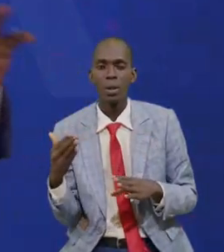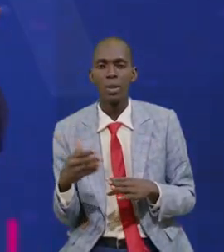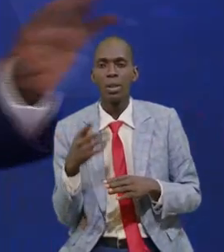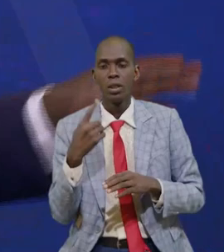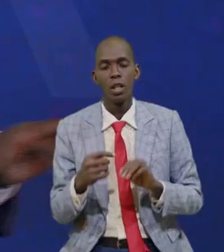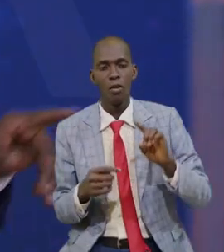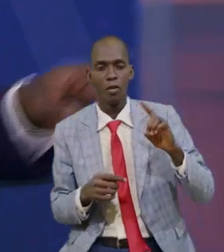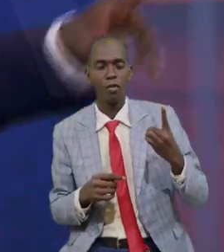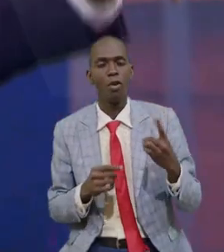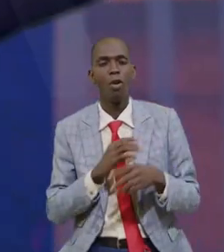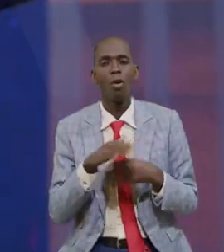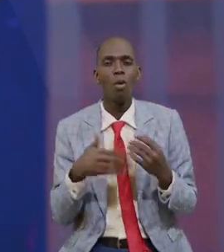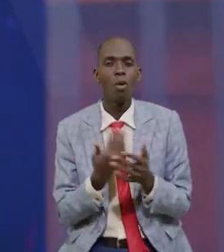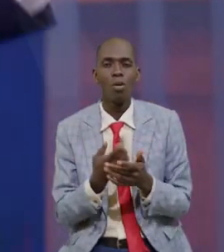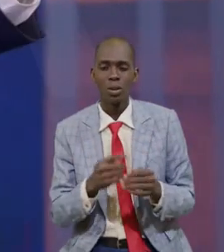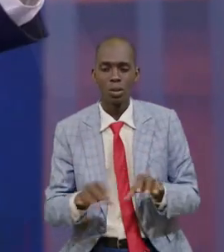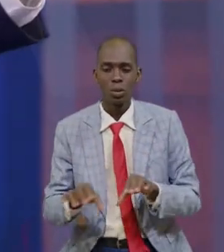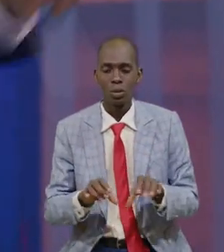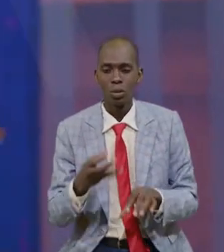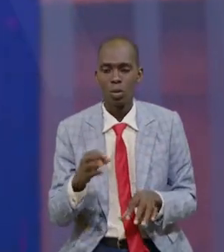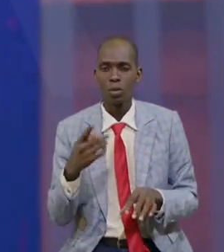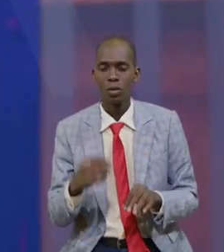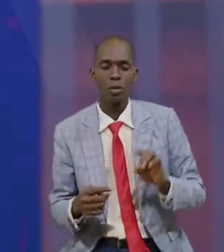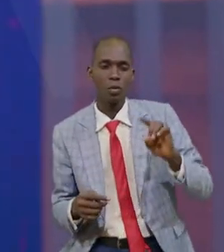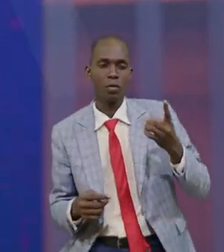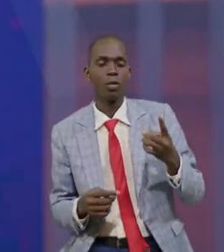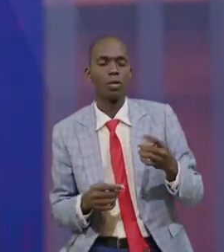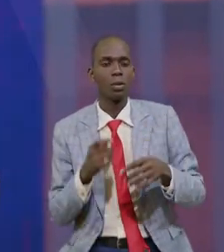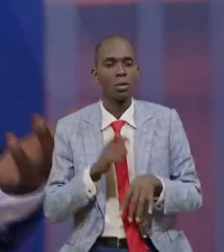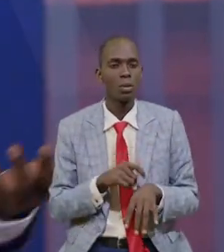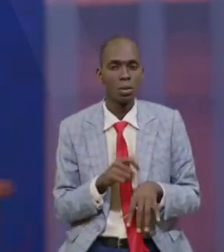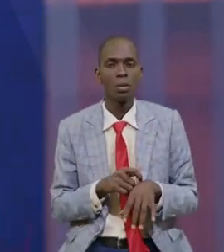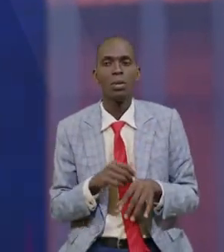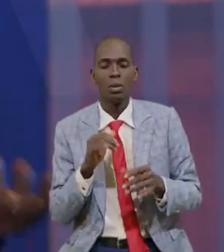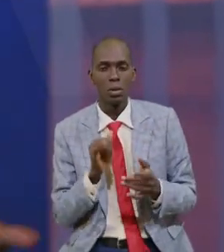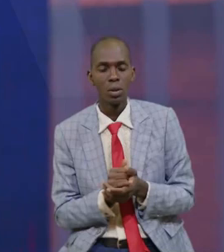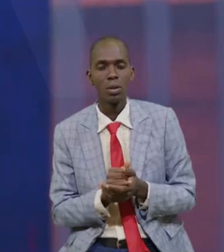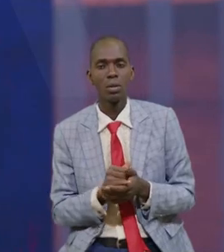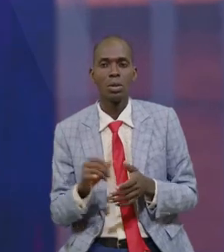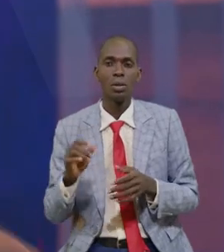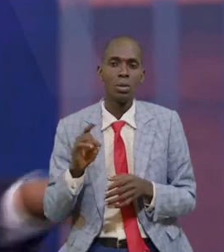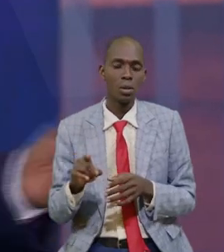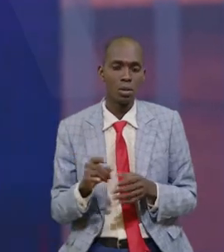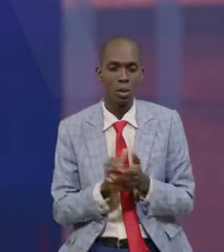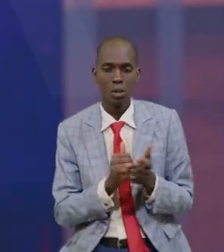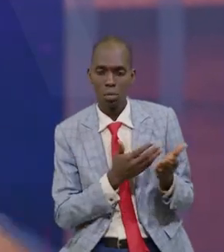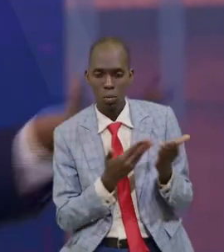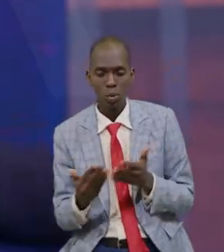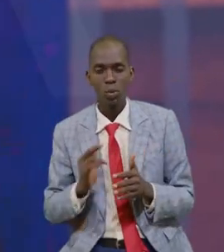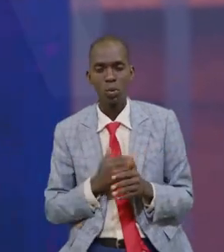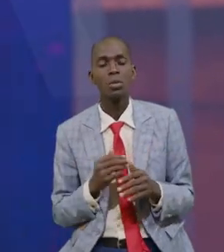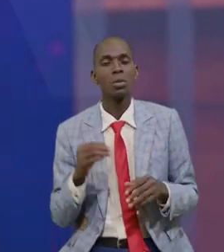first. All the activities of the first Adam that he did and brought us into sin, into slavery,